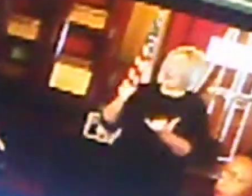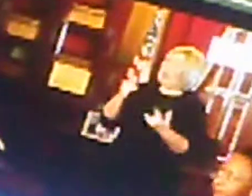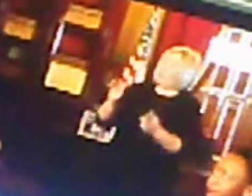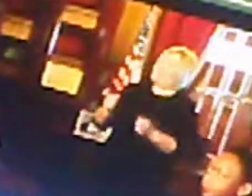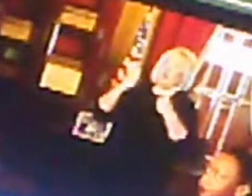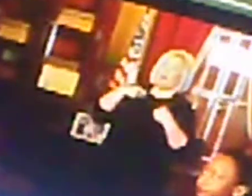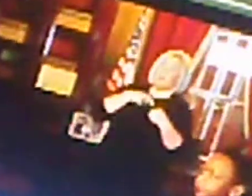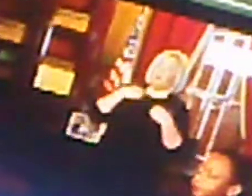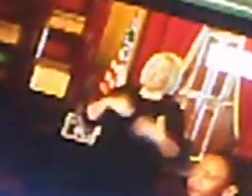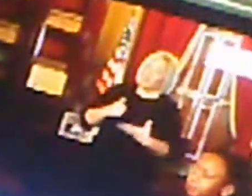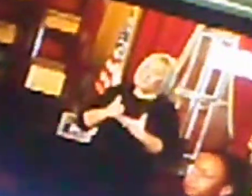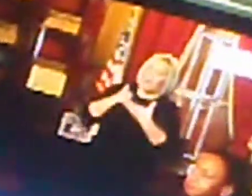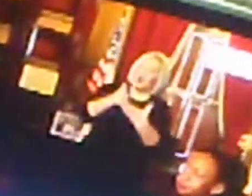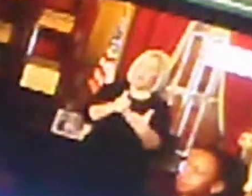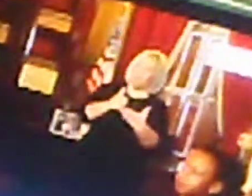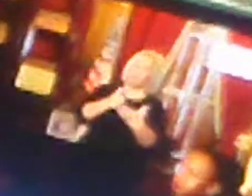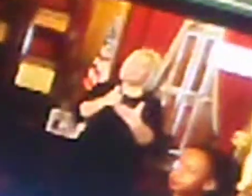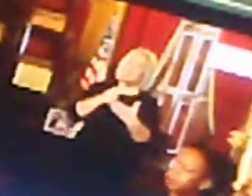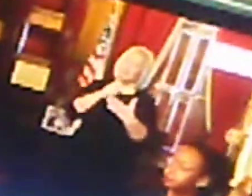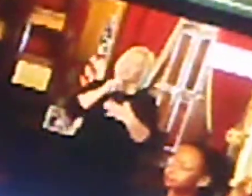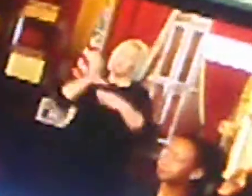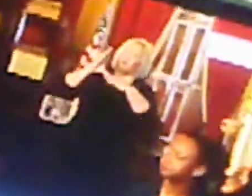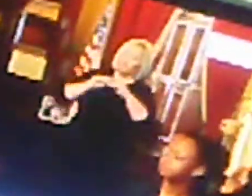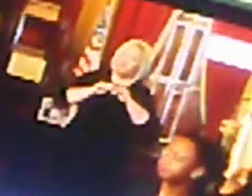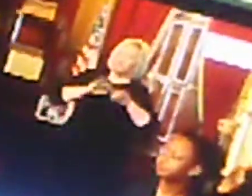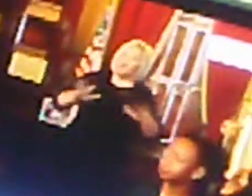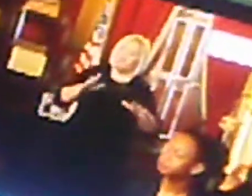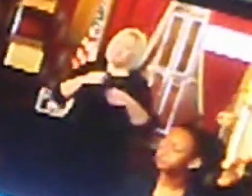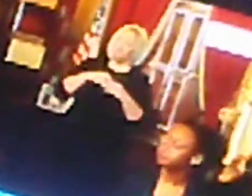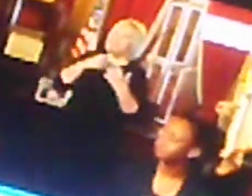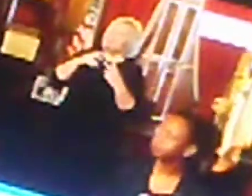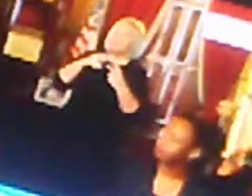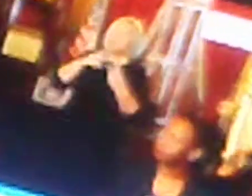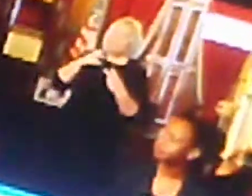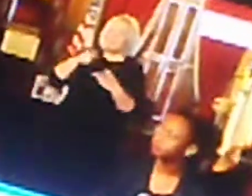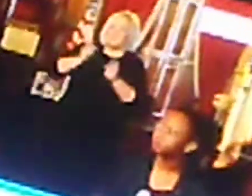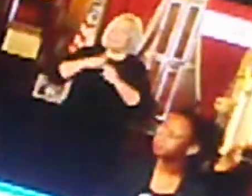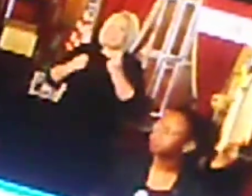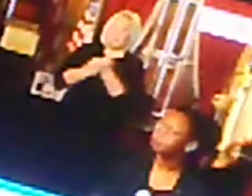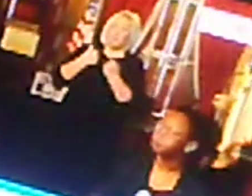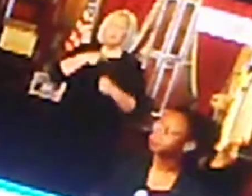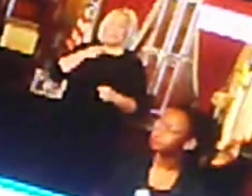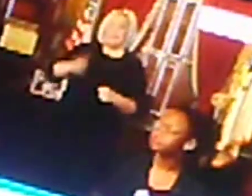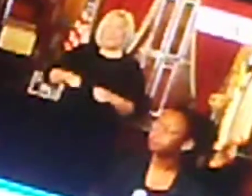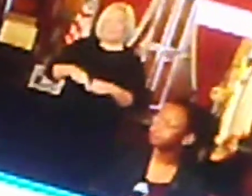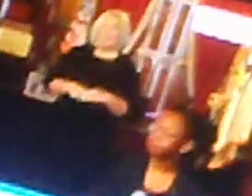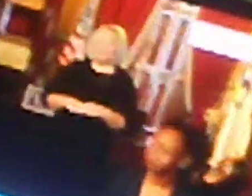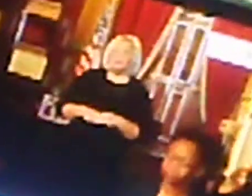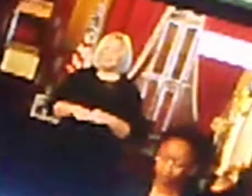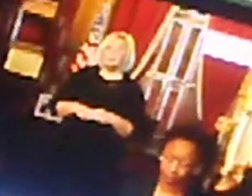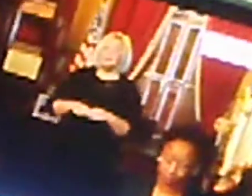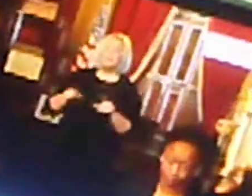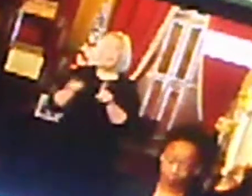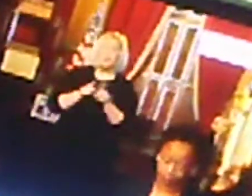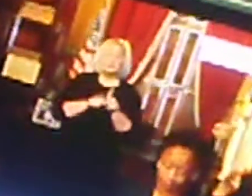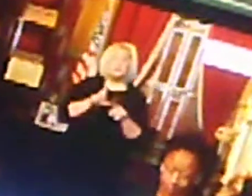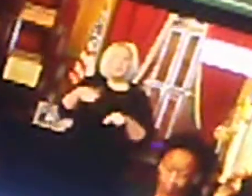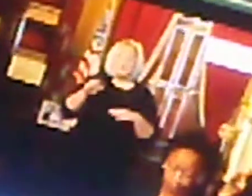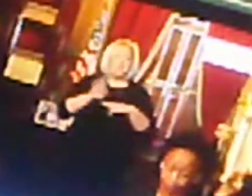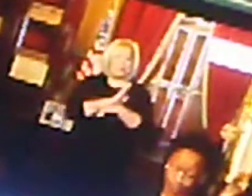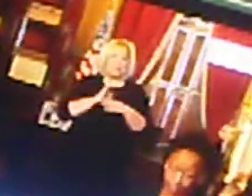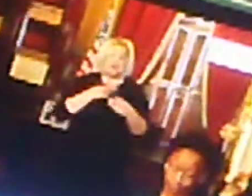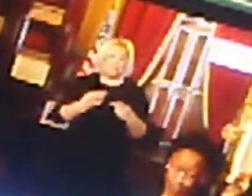this moment, but we have a much greater need that we all need to be a part of making sure we meet. I want to acknowledge a few more businesses Lansing, that Michigan. have stepped